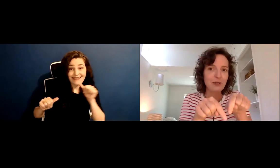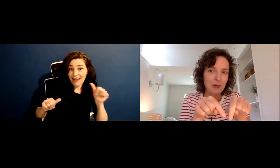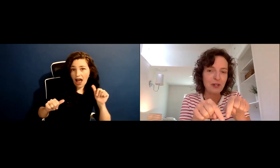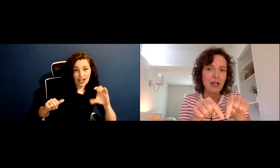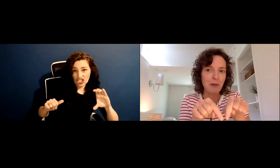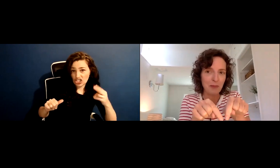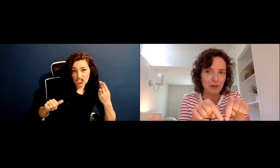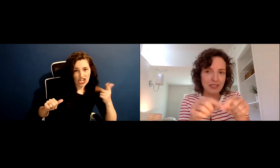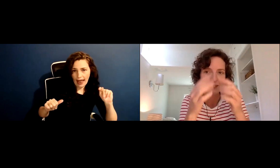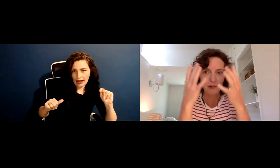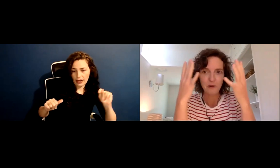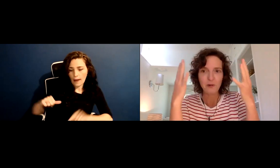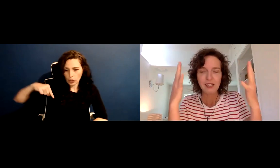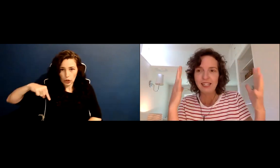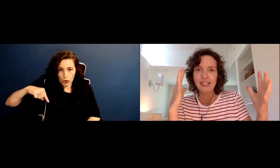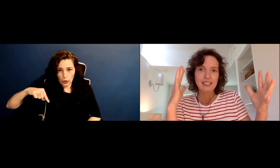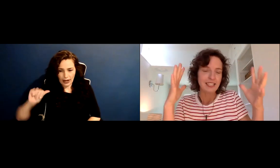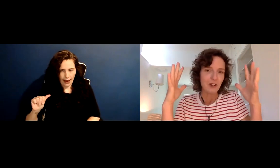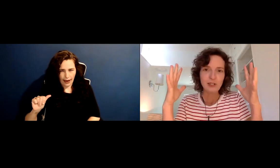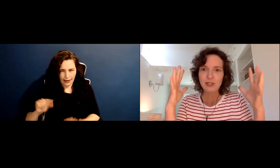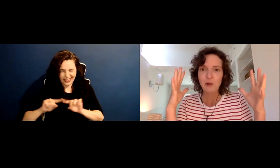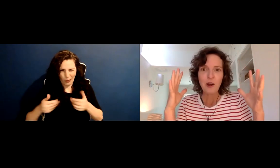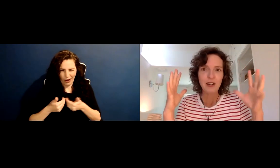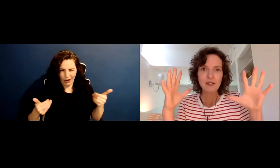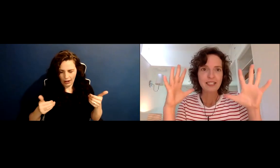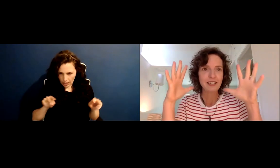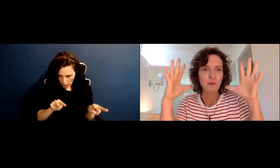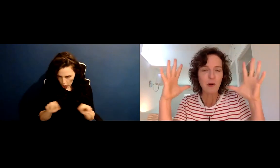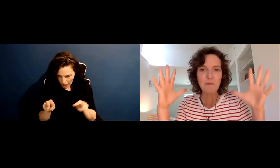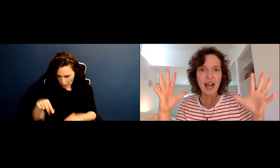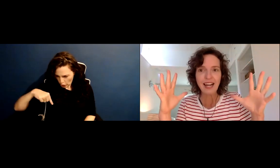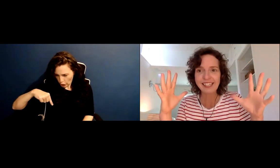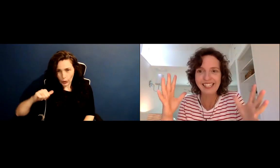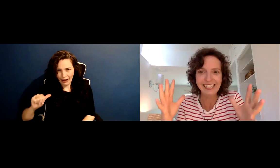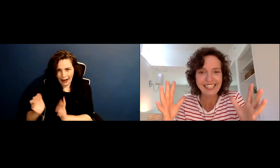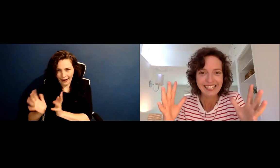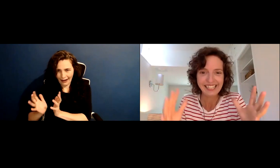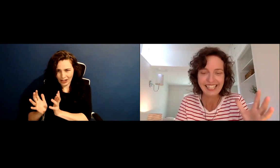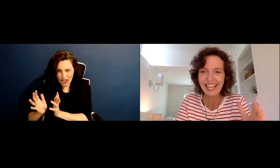the little Q&A bubble. So stare into the squares, welcome back.